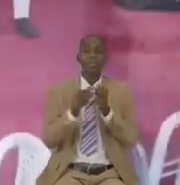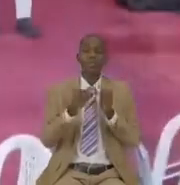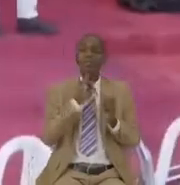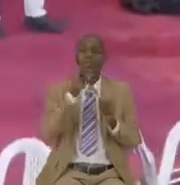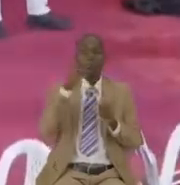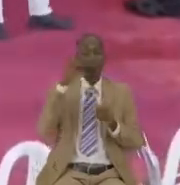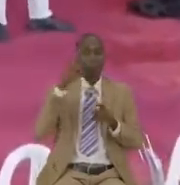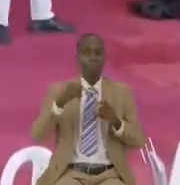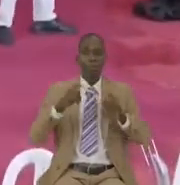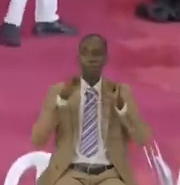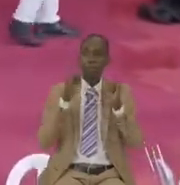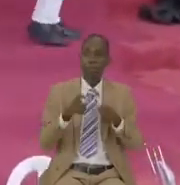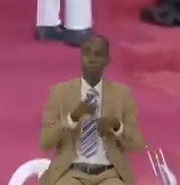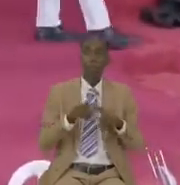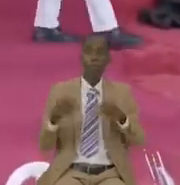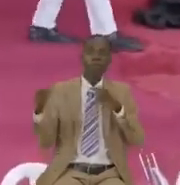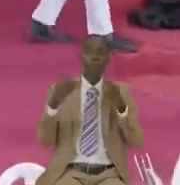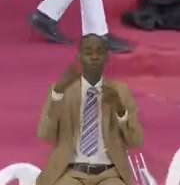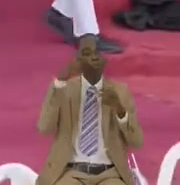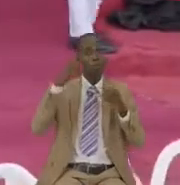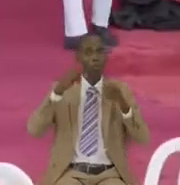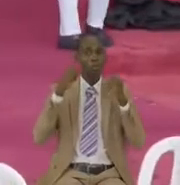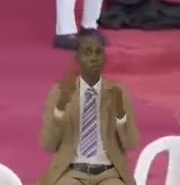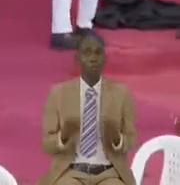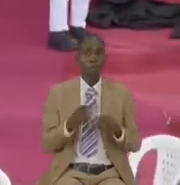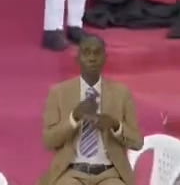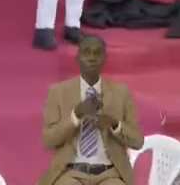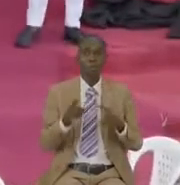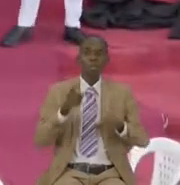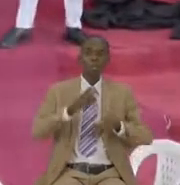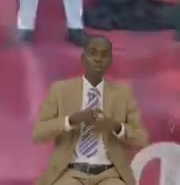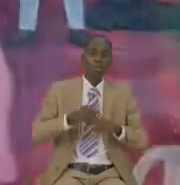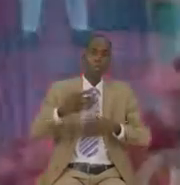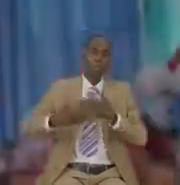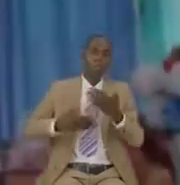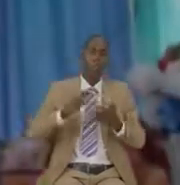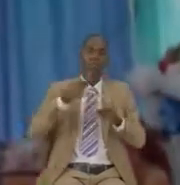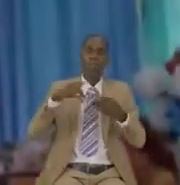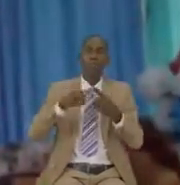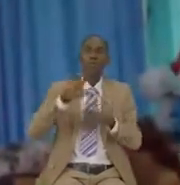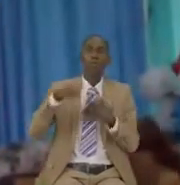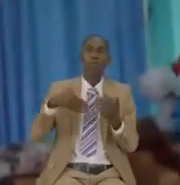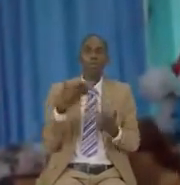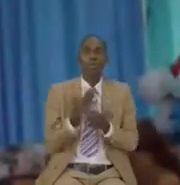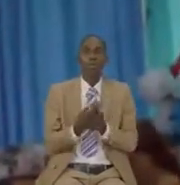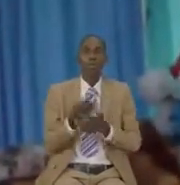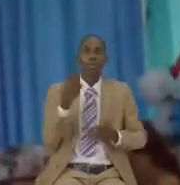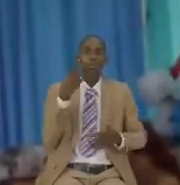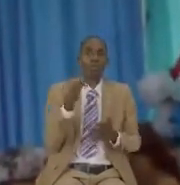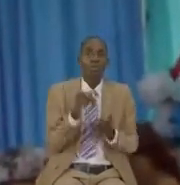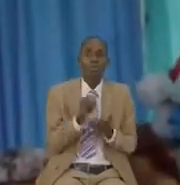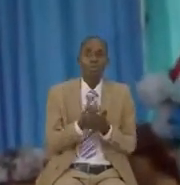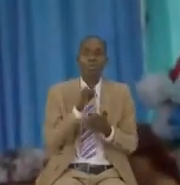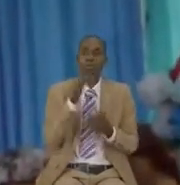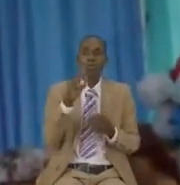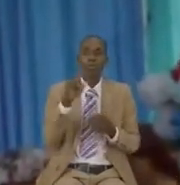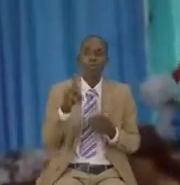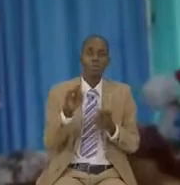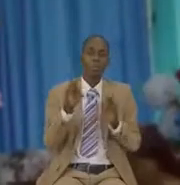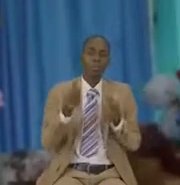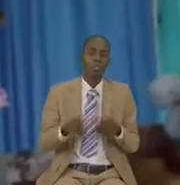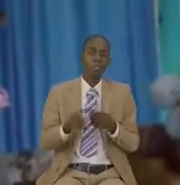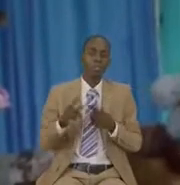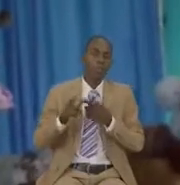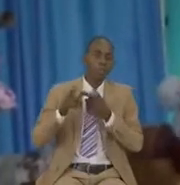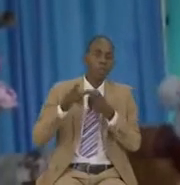that the battle to the strong, but times and seasons are given to them all. Look, it is not of him that runneth, neither